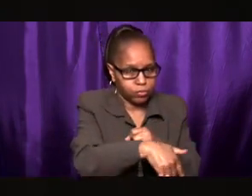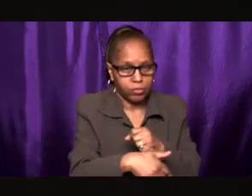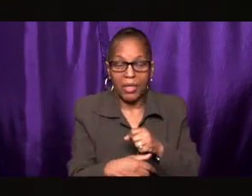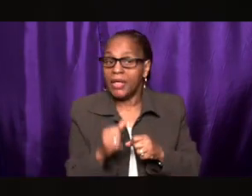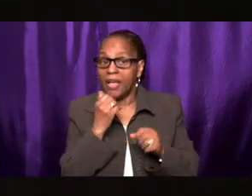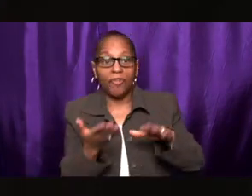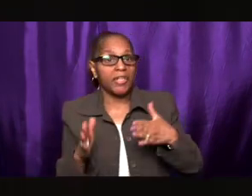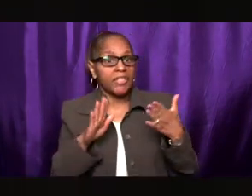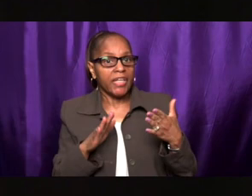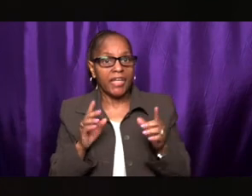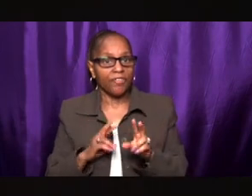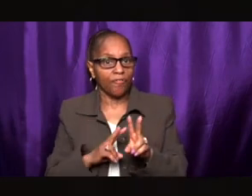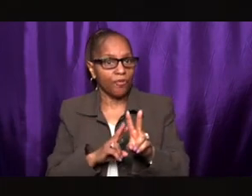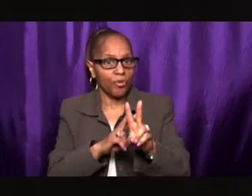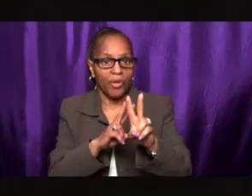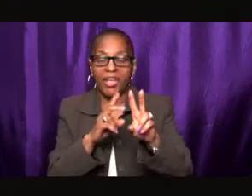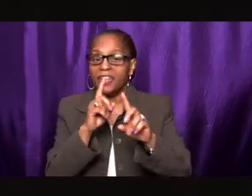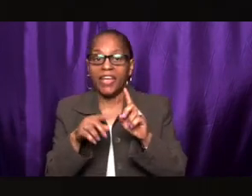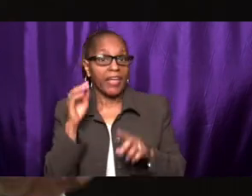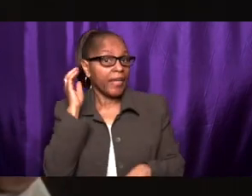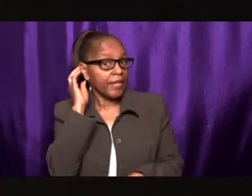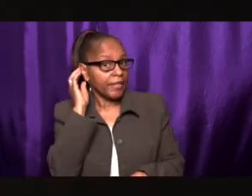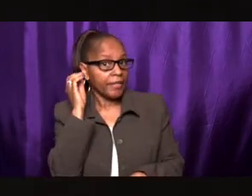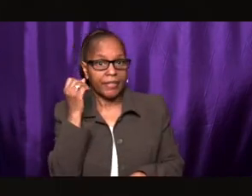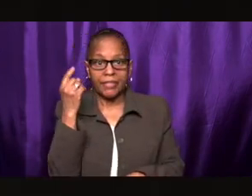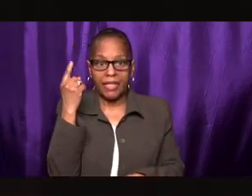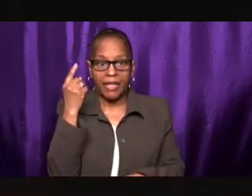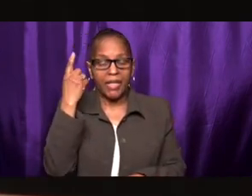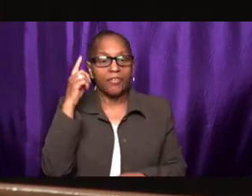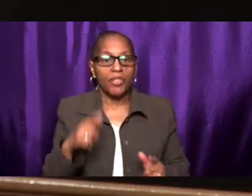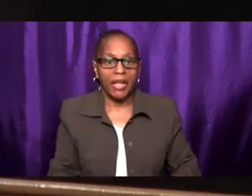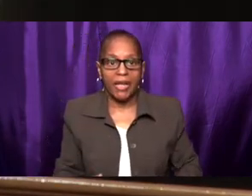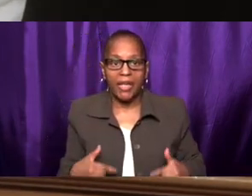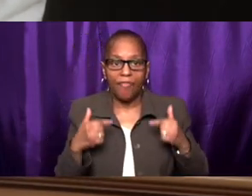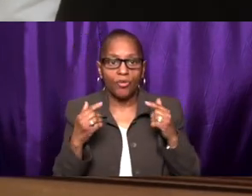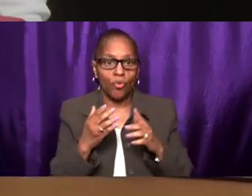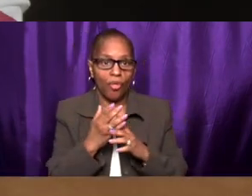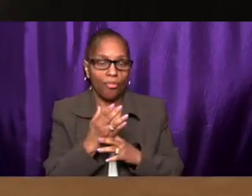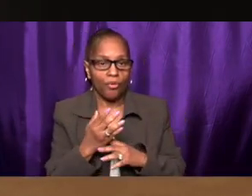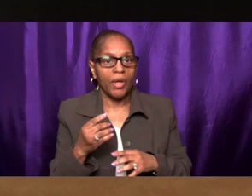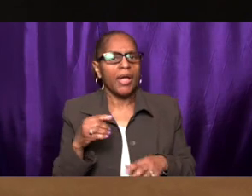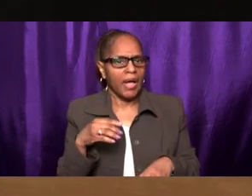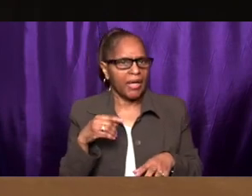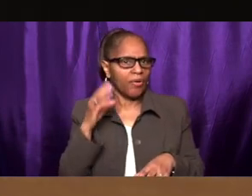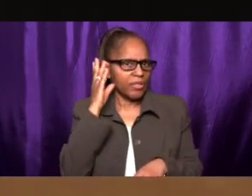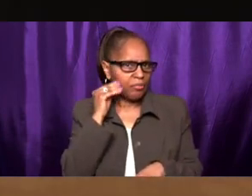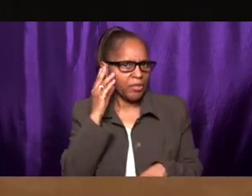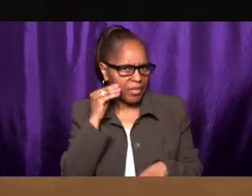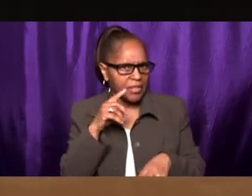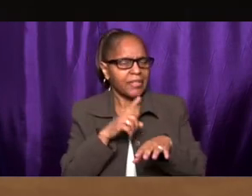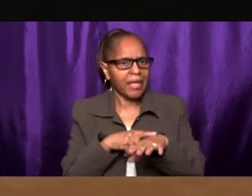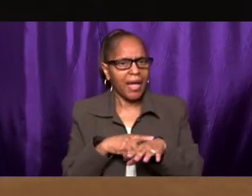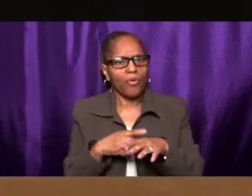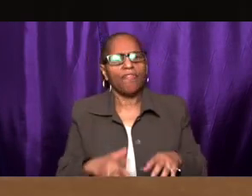at the funeral. They can't hear it. It's for the living who are going through a season that makes you feel like you're